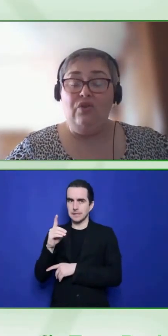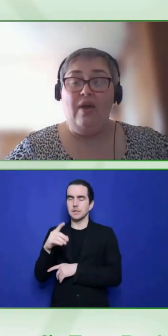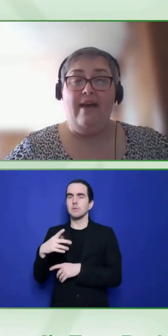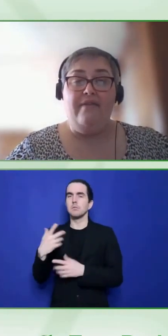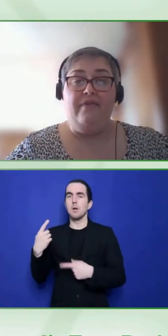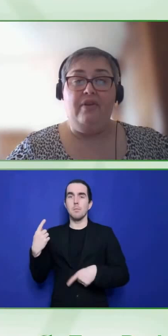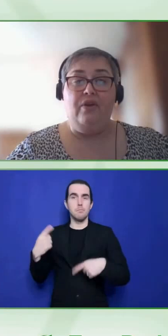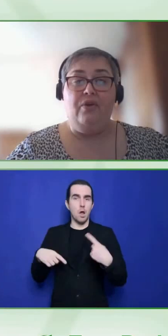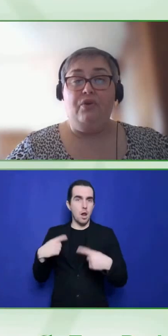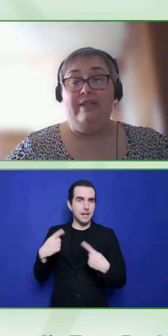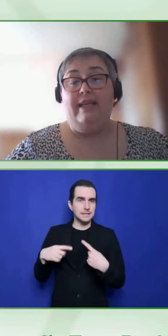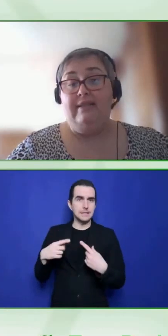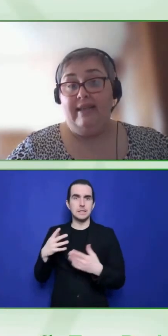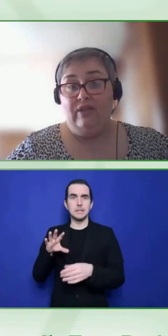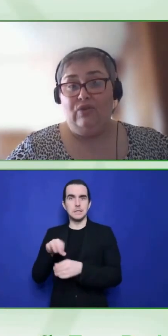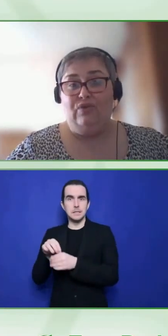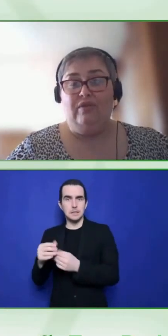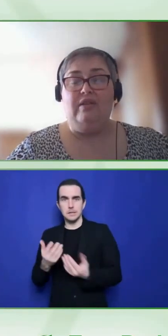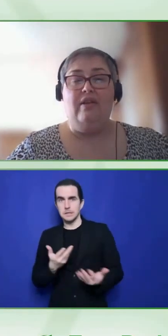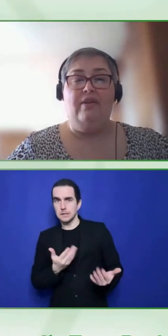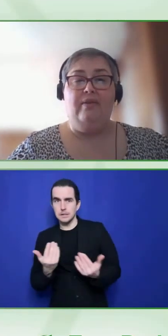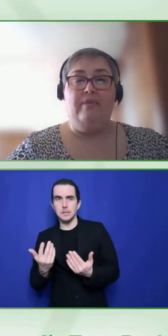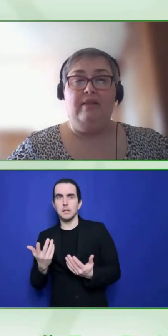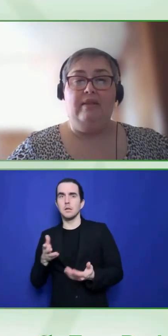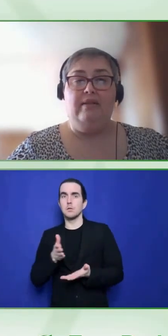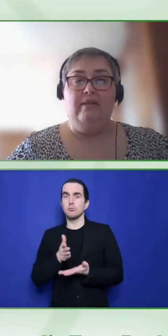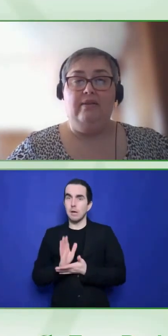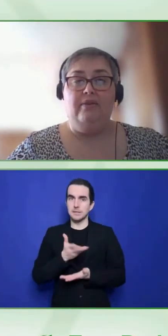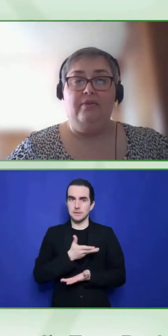We also have work on indicators